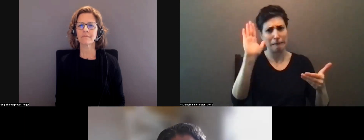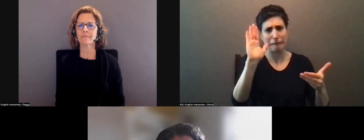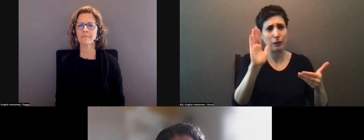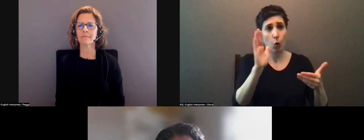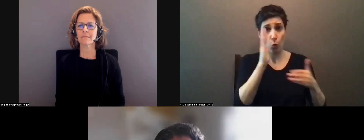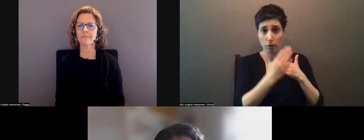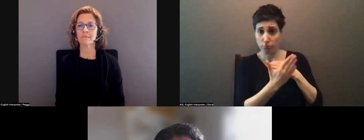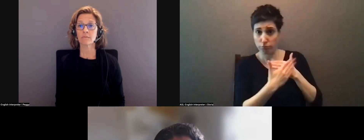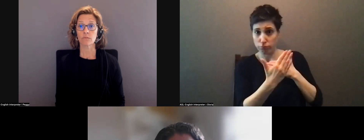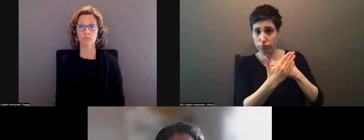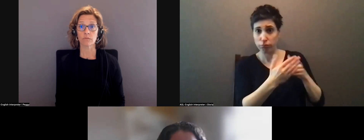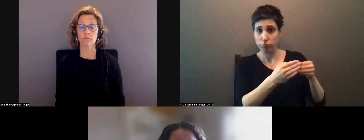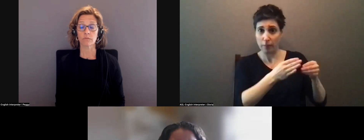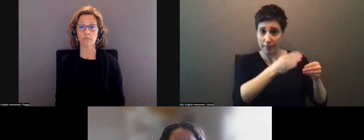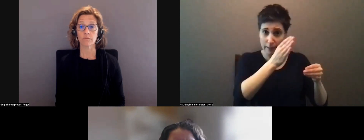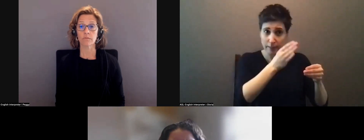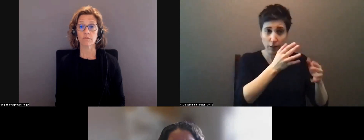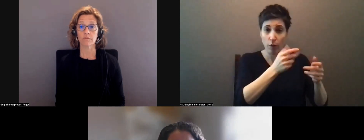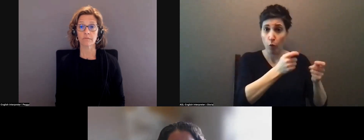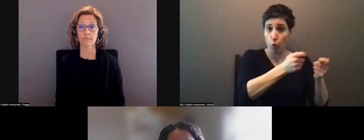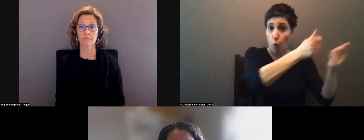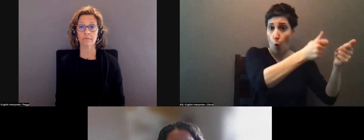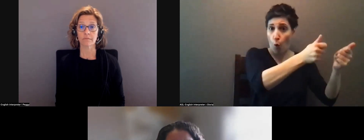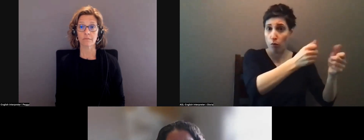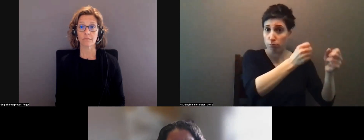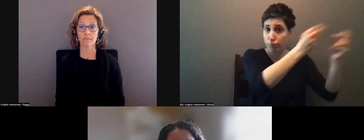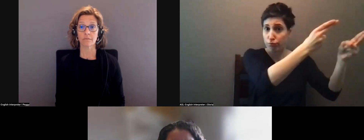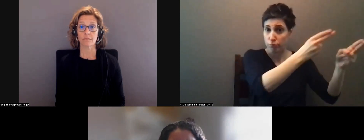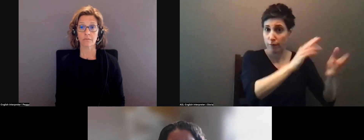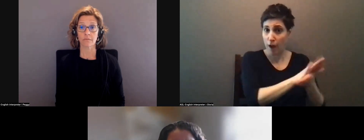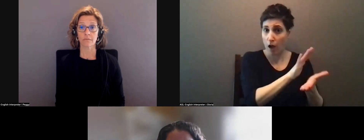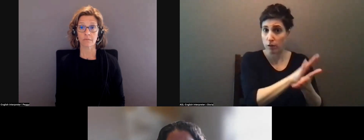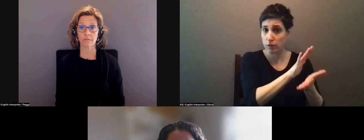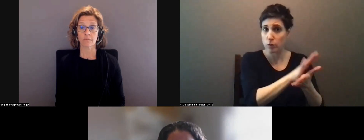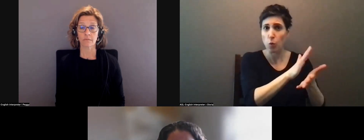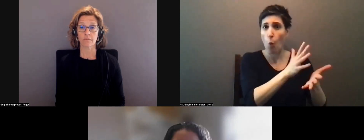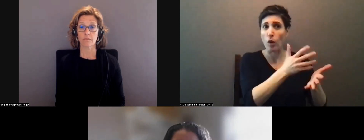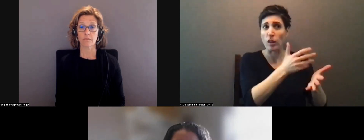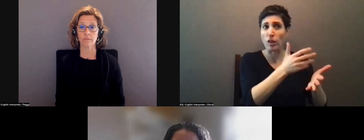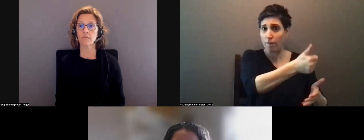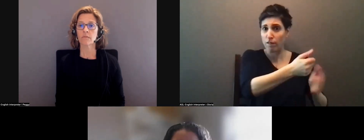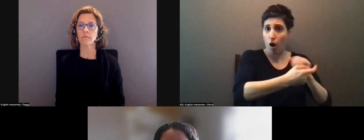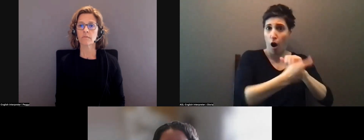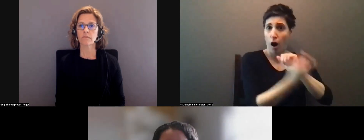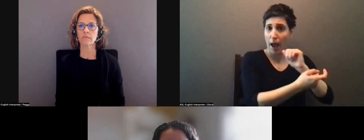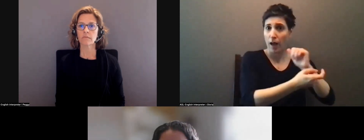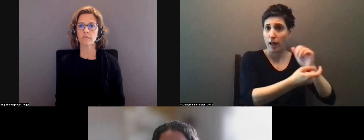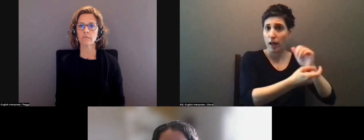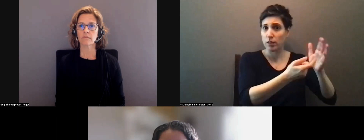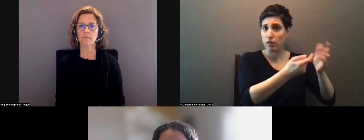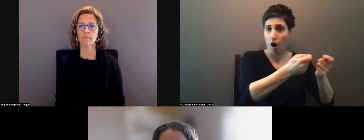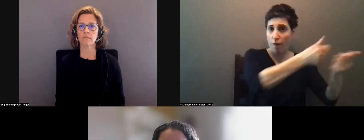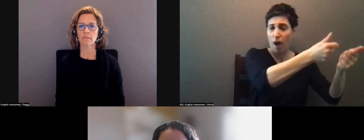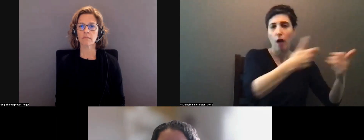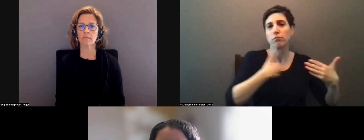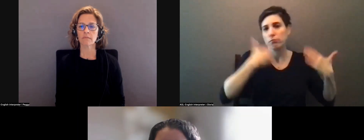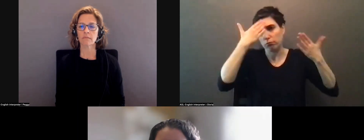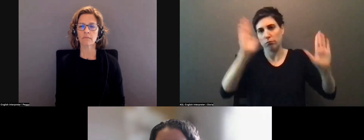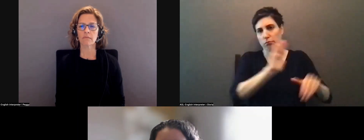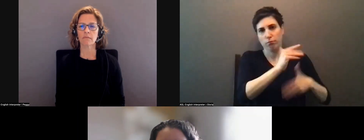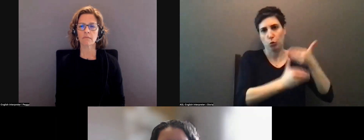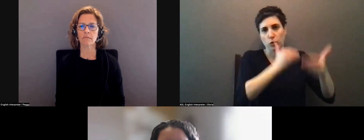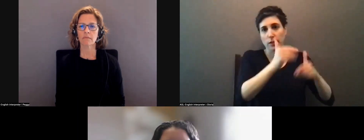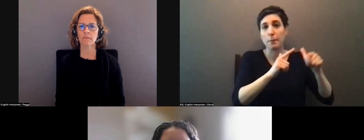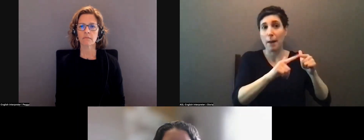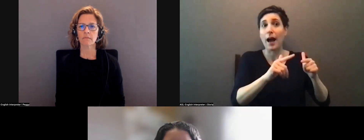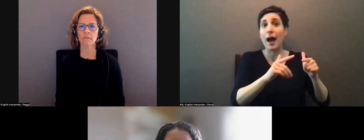that like your end date is coming for certain files, or do they just kind of like disappear because they haven't been active for X amount of time? I